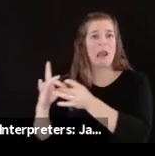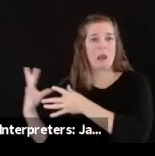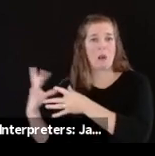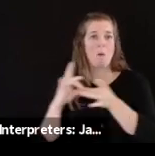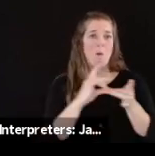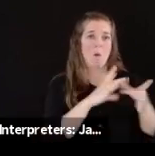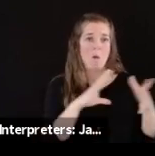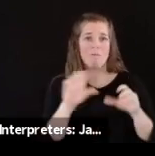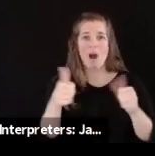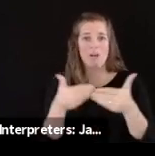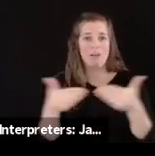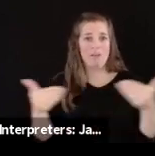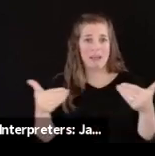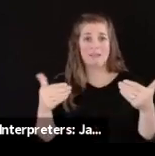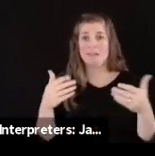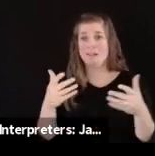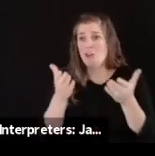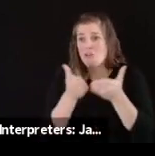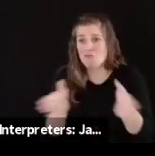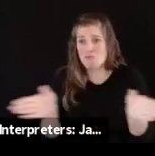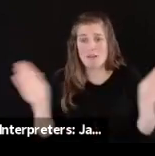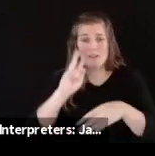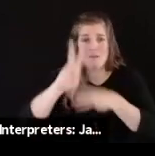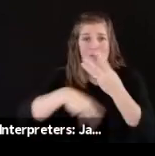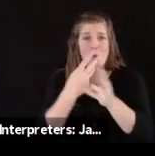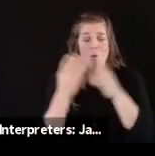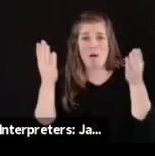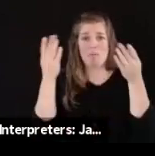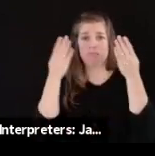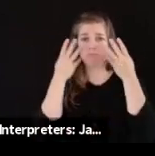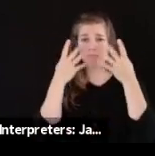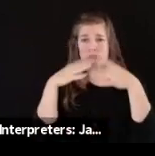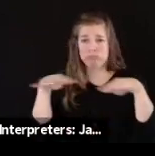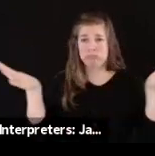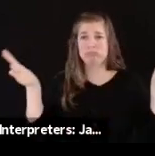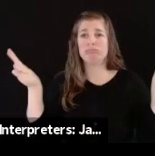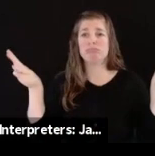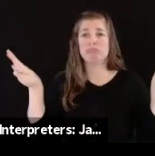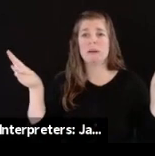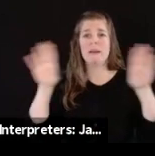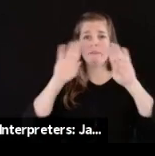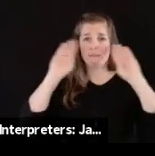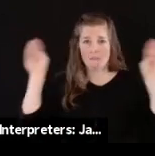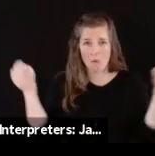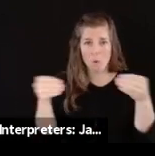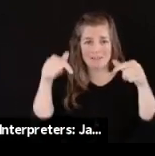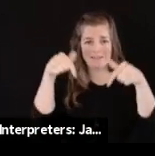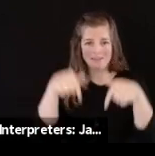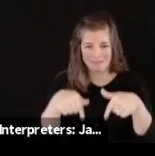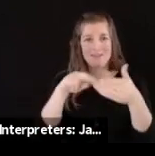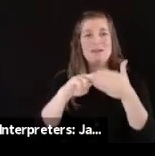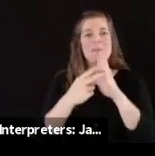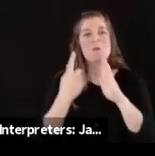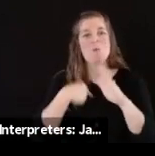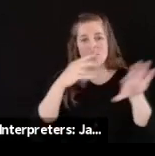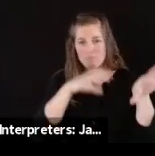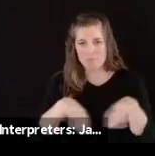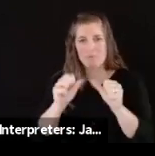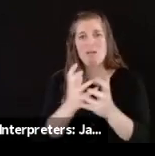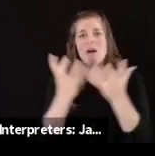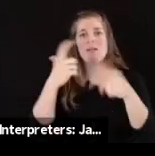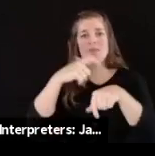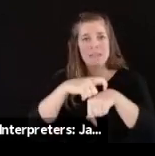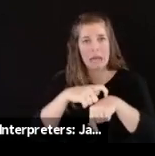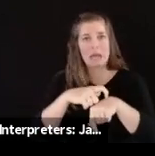tune the rest of the world out and to stay in this space with one another so that we can take as much time as possible to consume